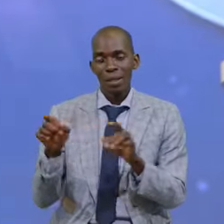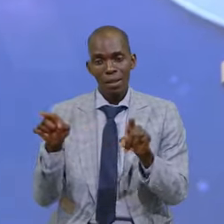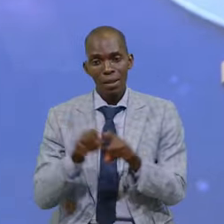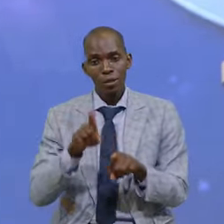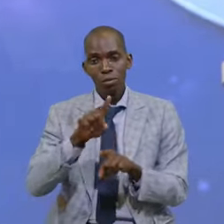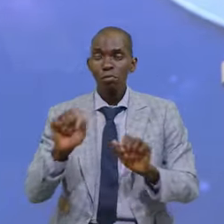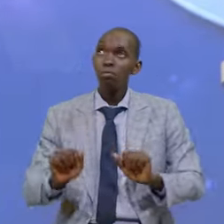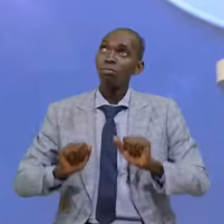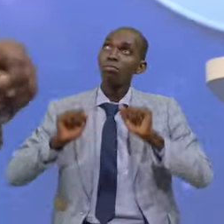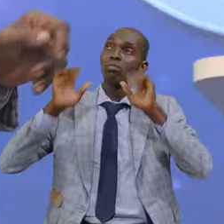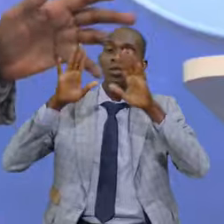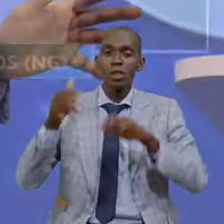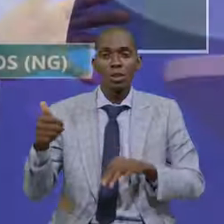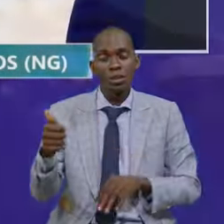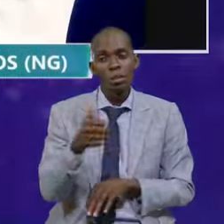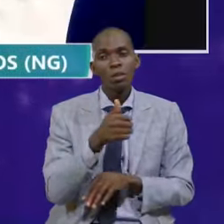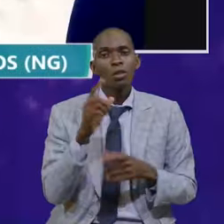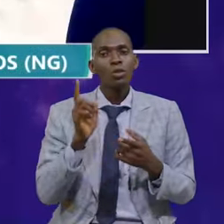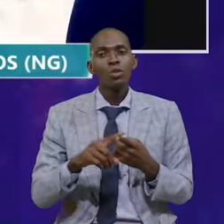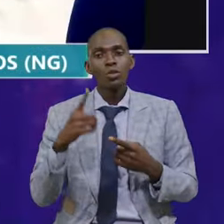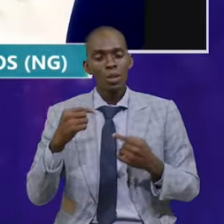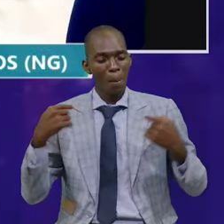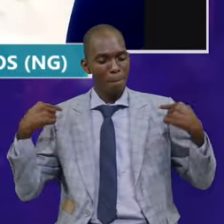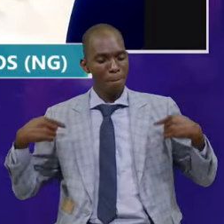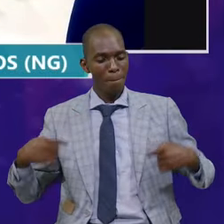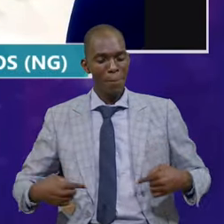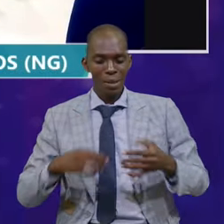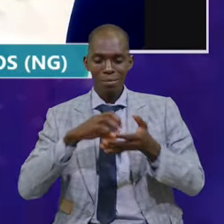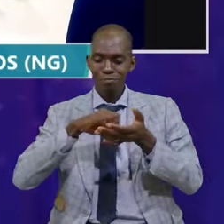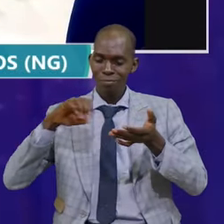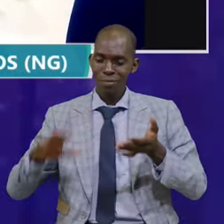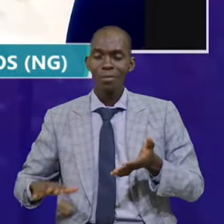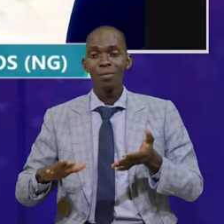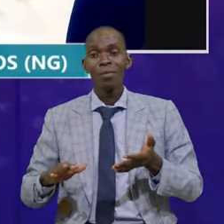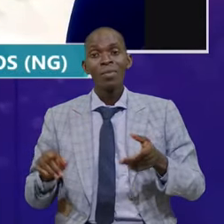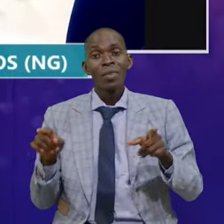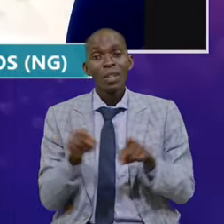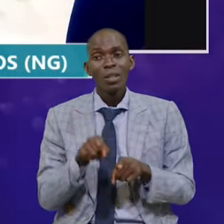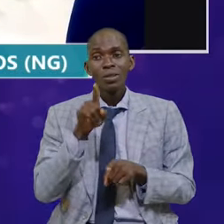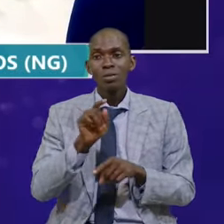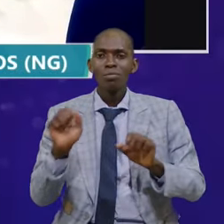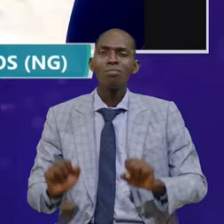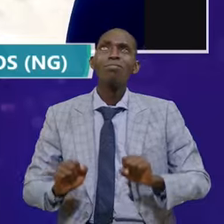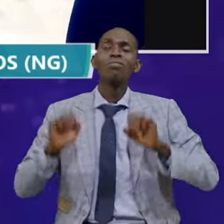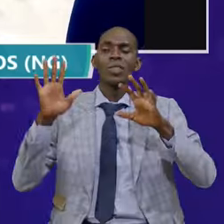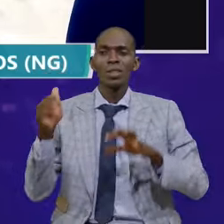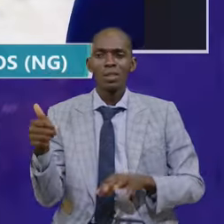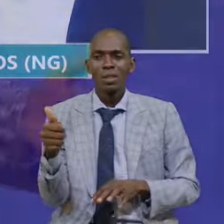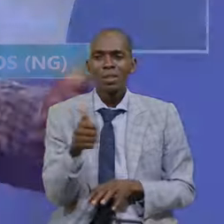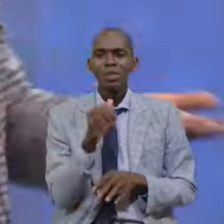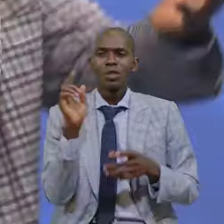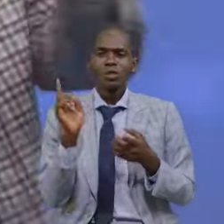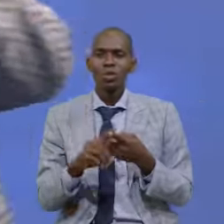surrender yourself to the pain taker, as you surrender yourself to the